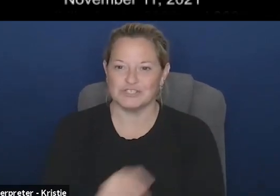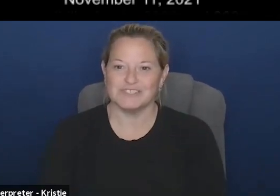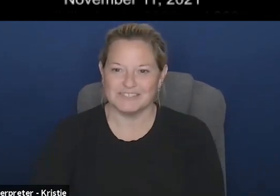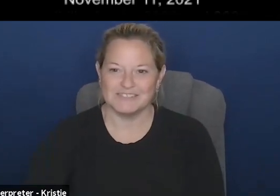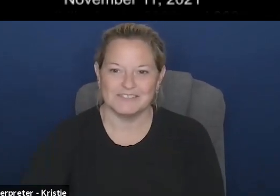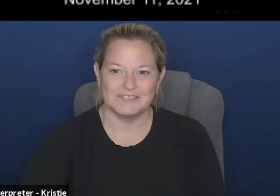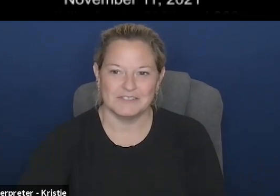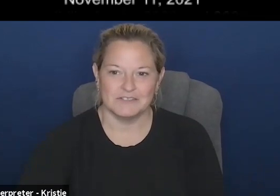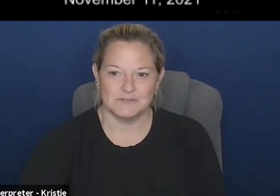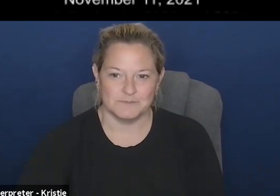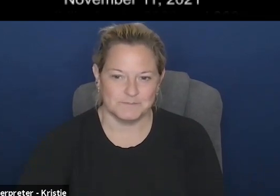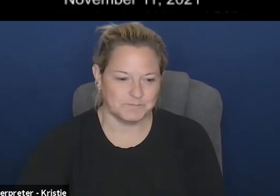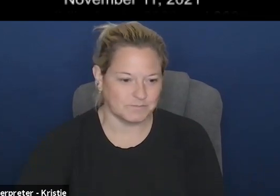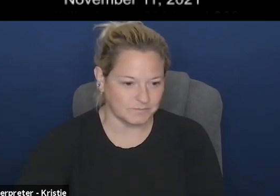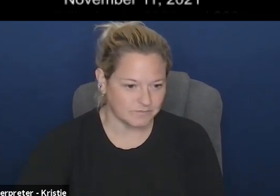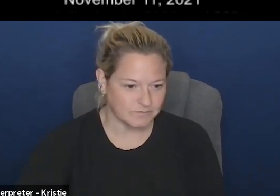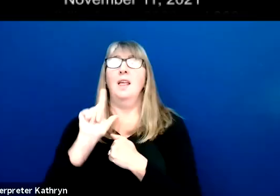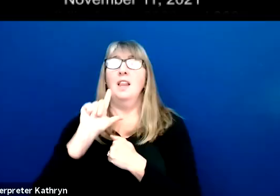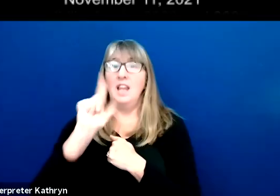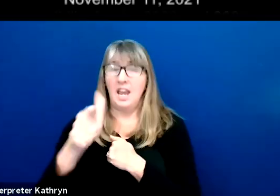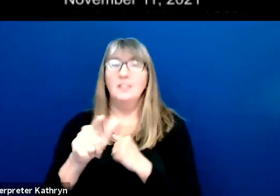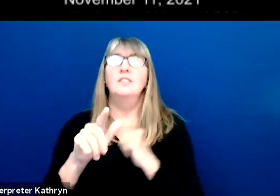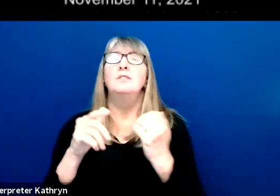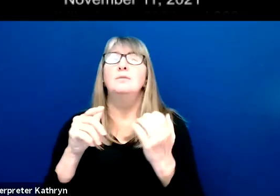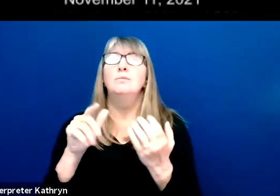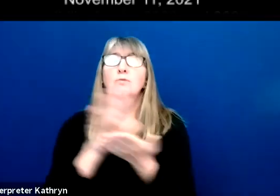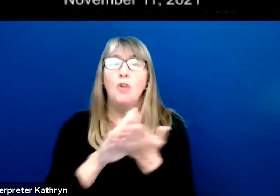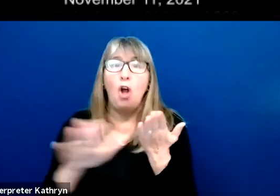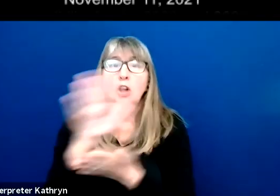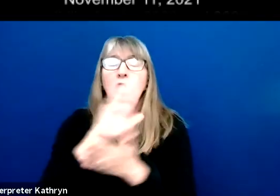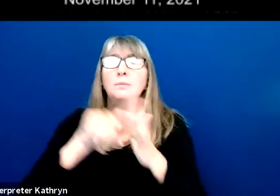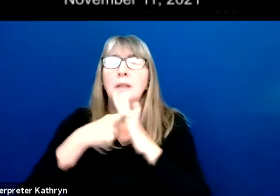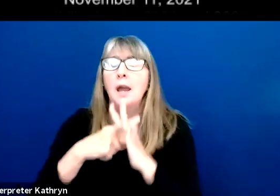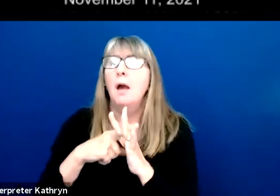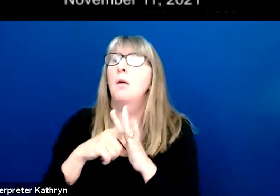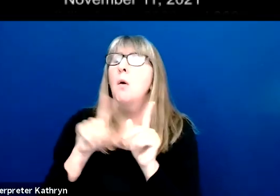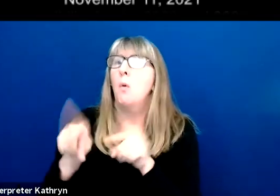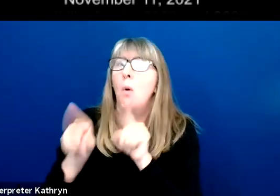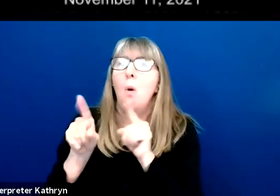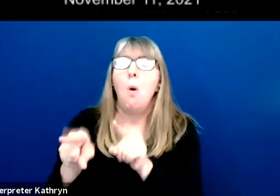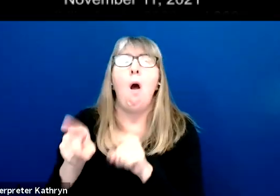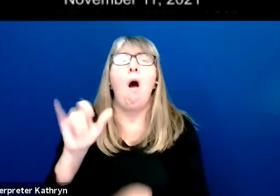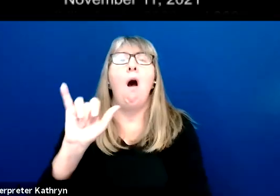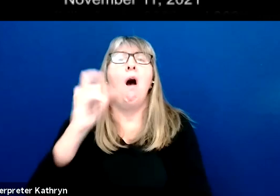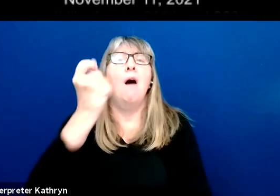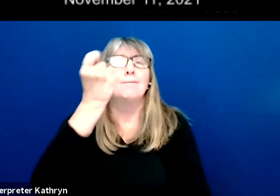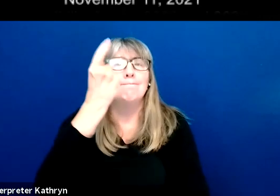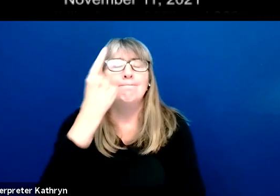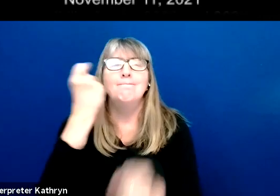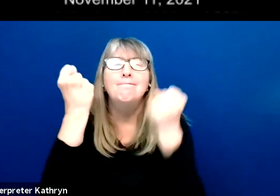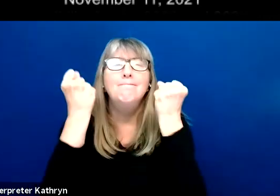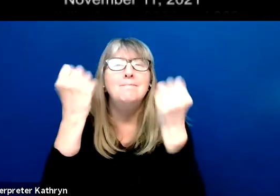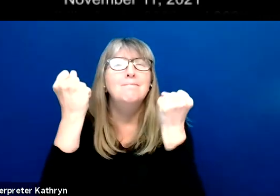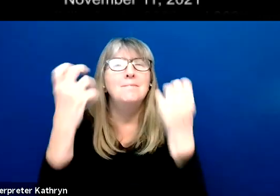college that I discovered that there was a whole world of cool blind people out there, and that they